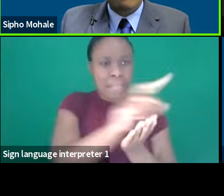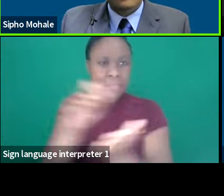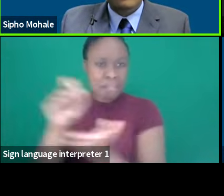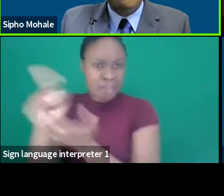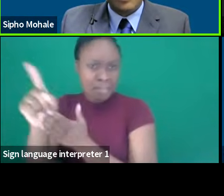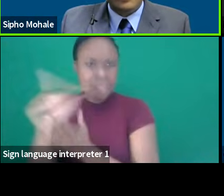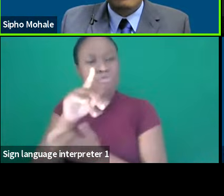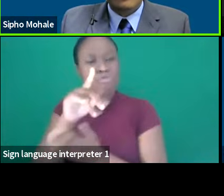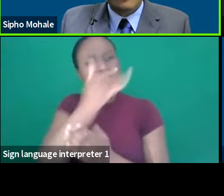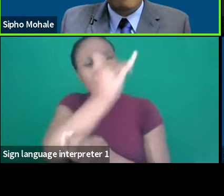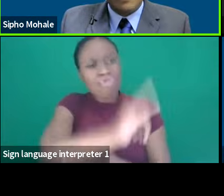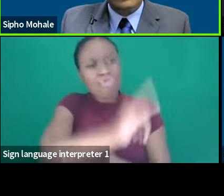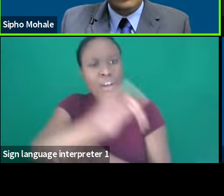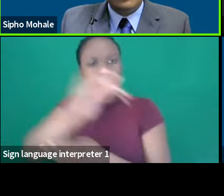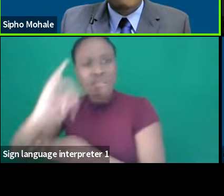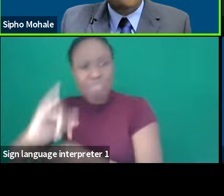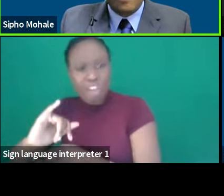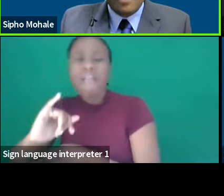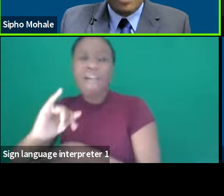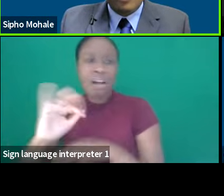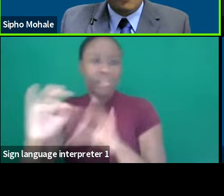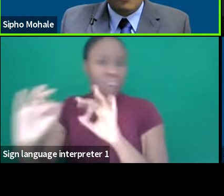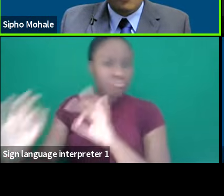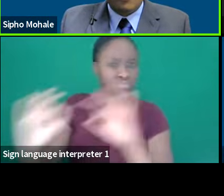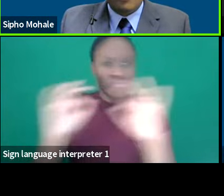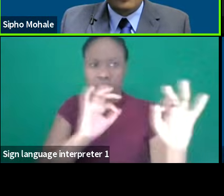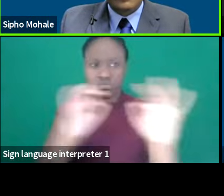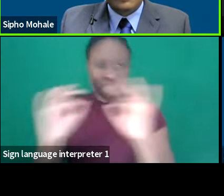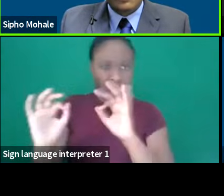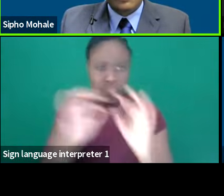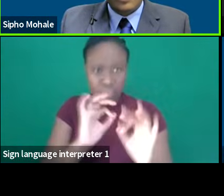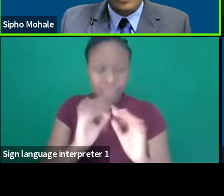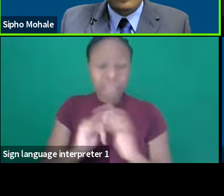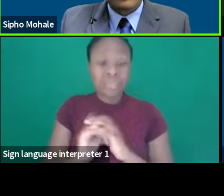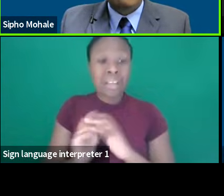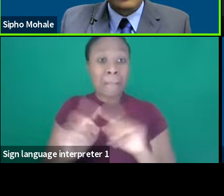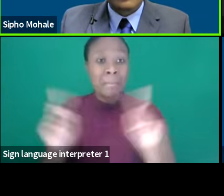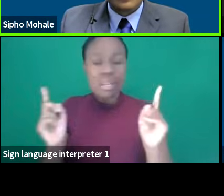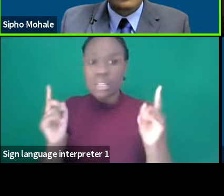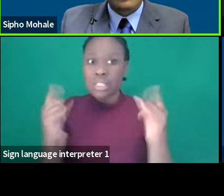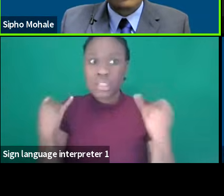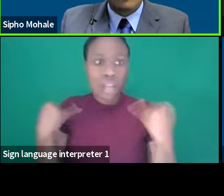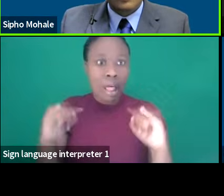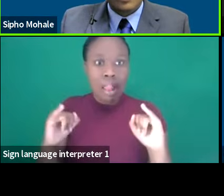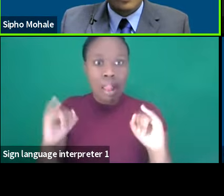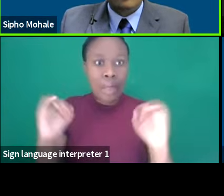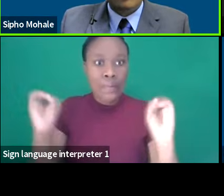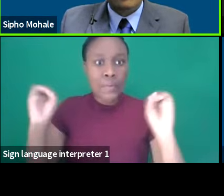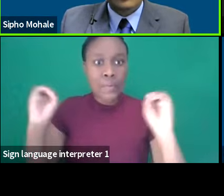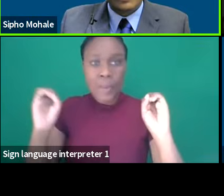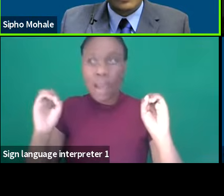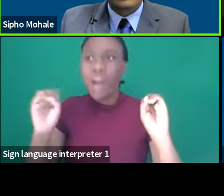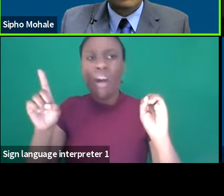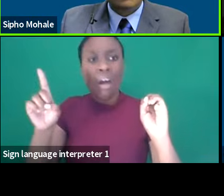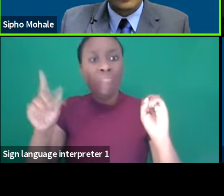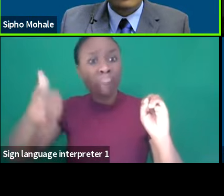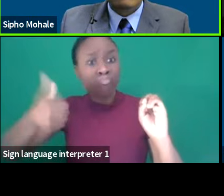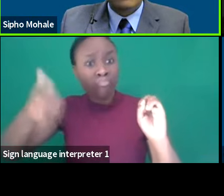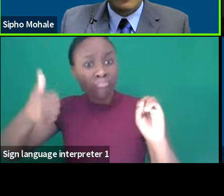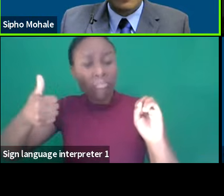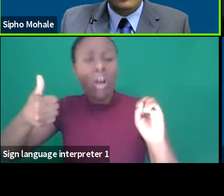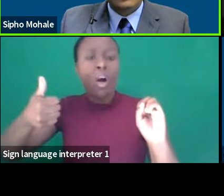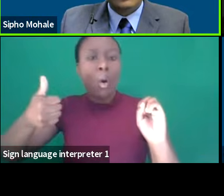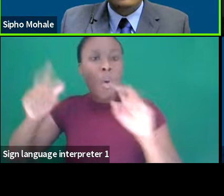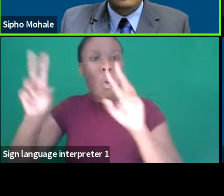app or on e-filing. But if you don't see any refund status on those channels, you